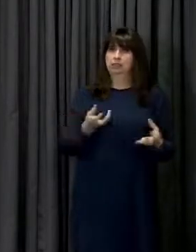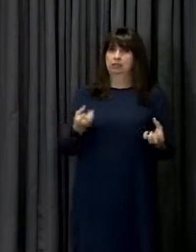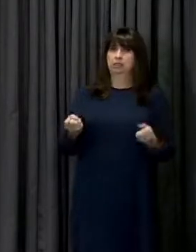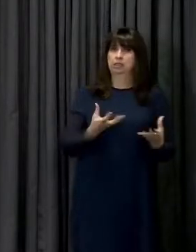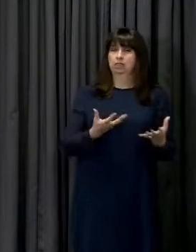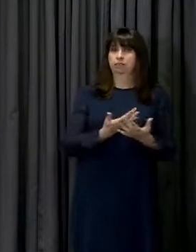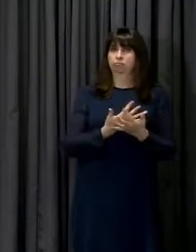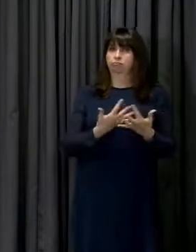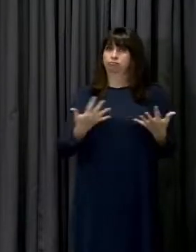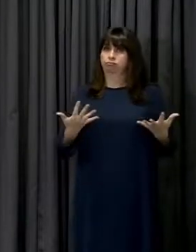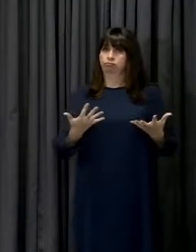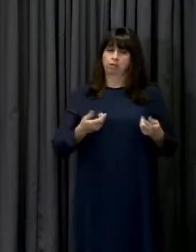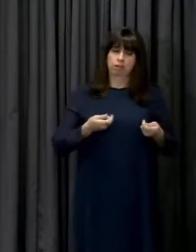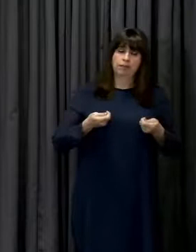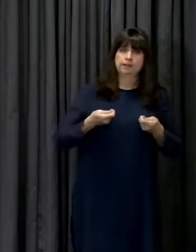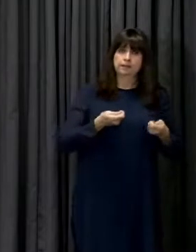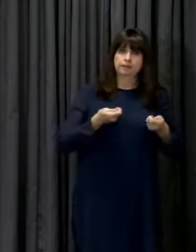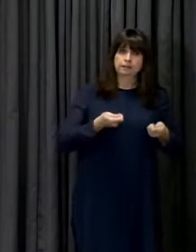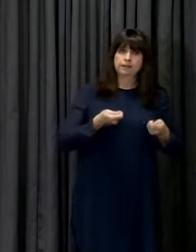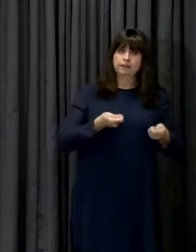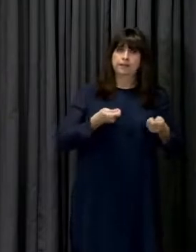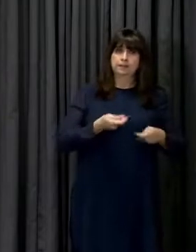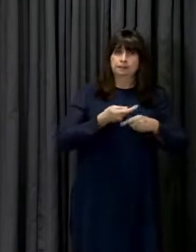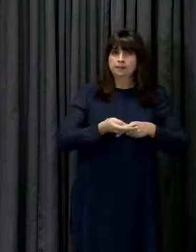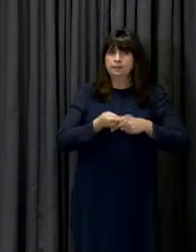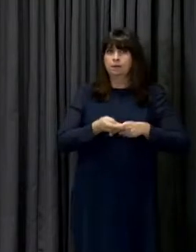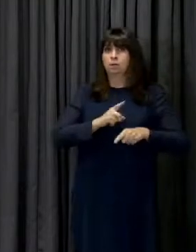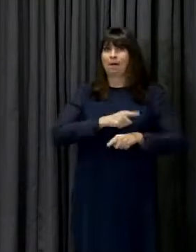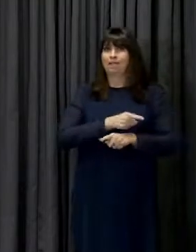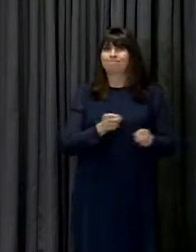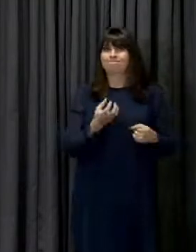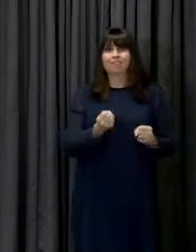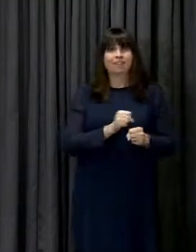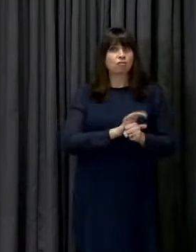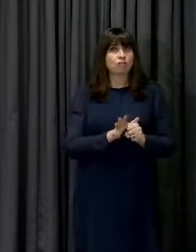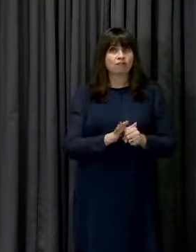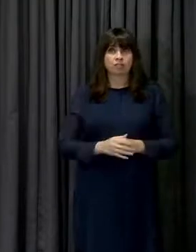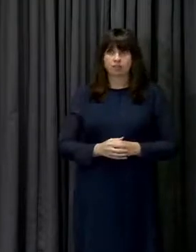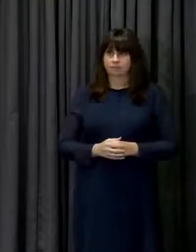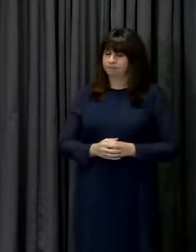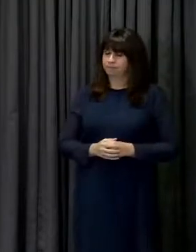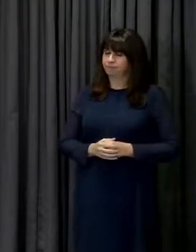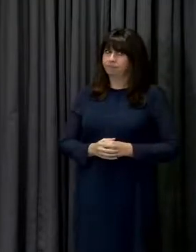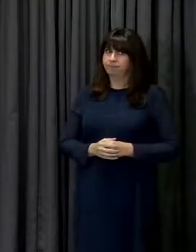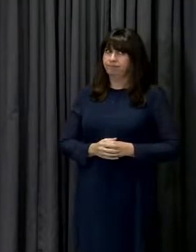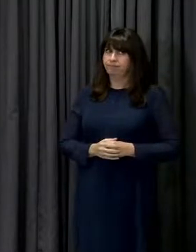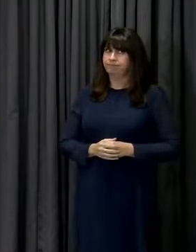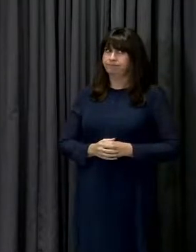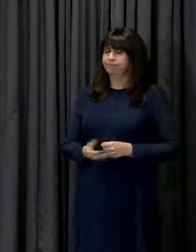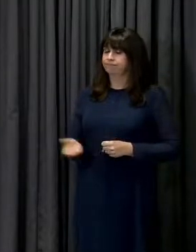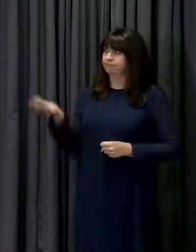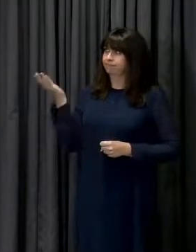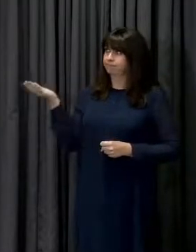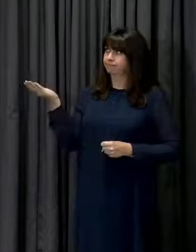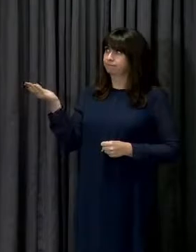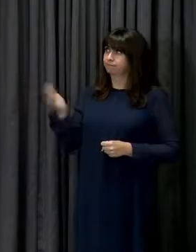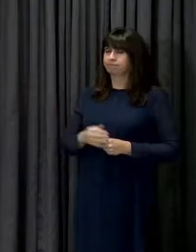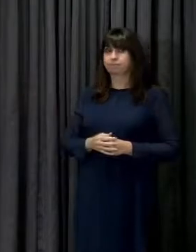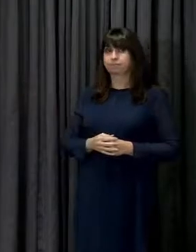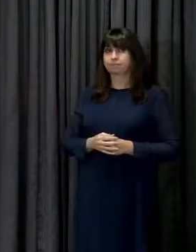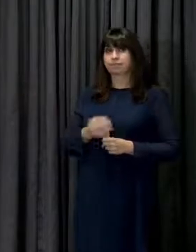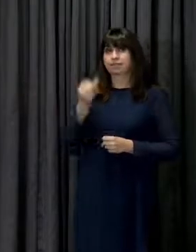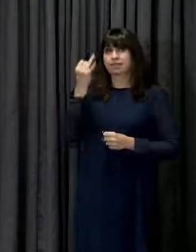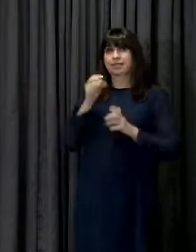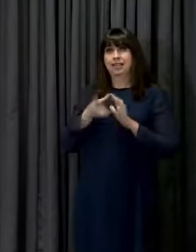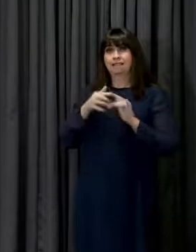hospital for treatment with coronavirus. The first slide shows the all Wales